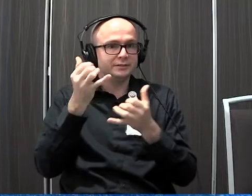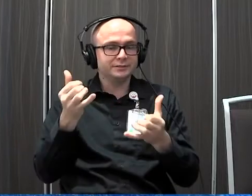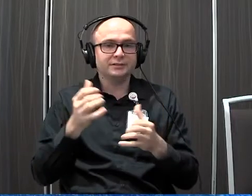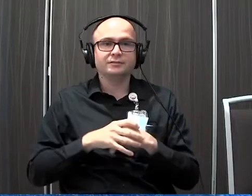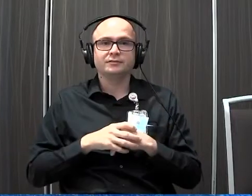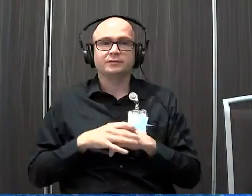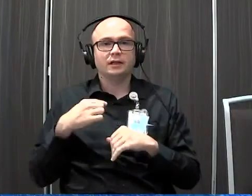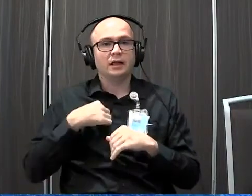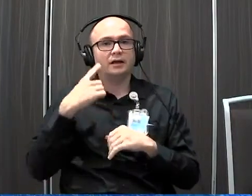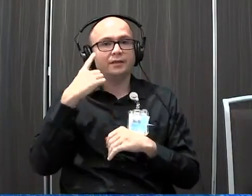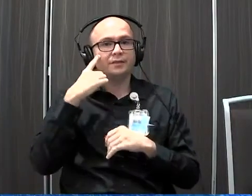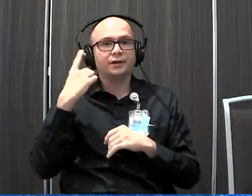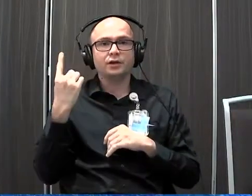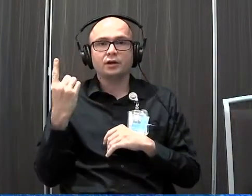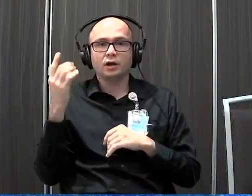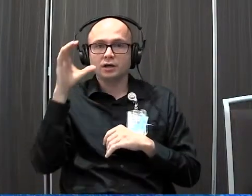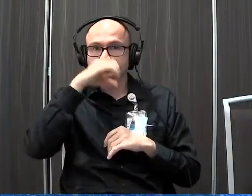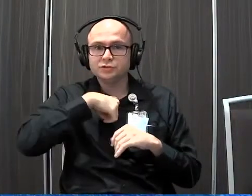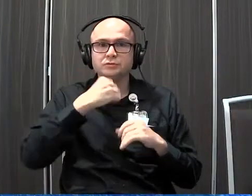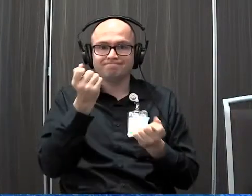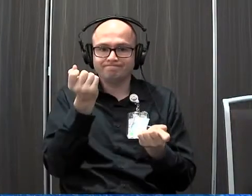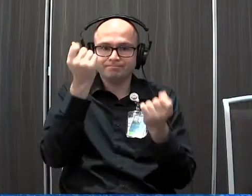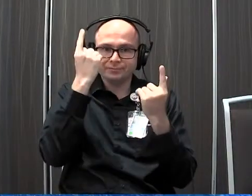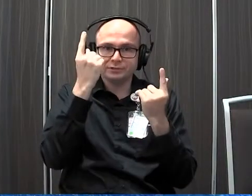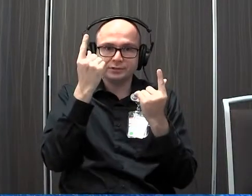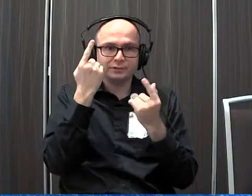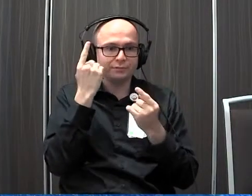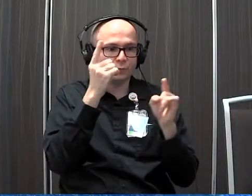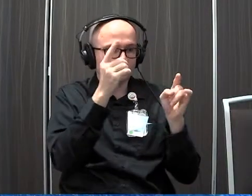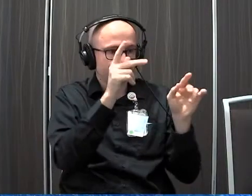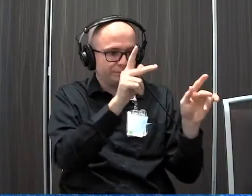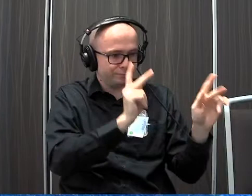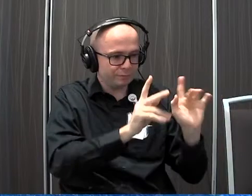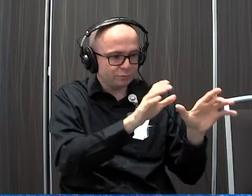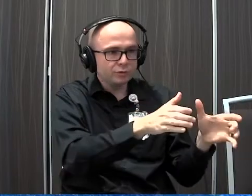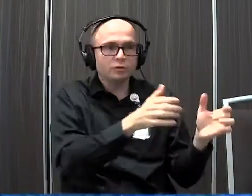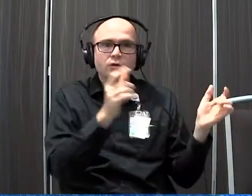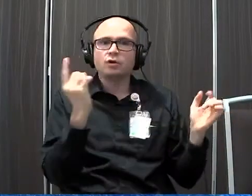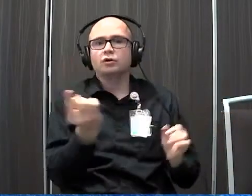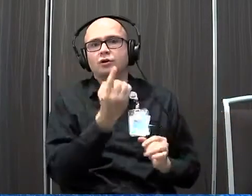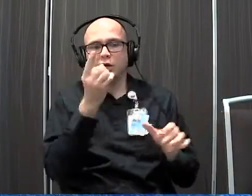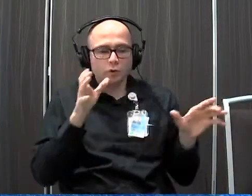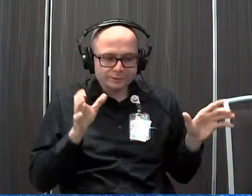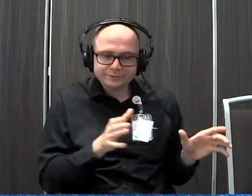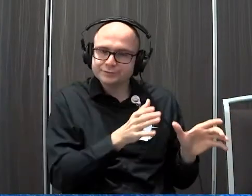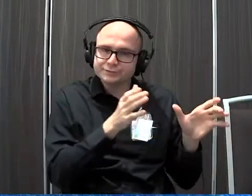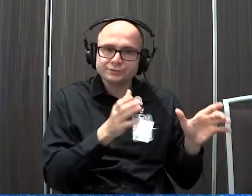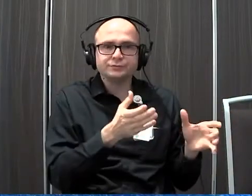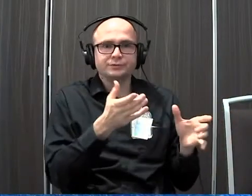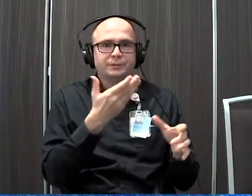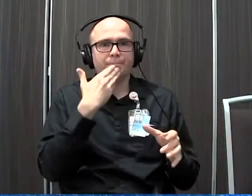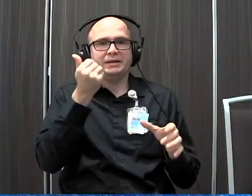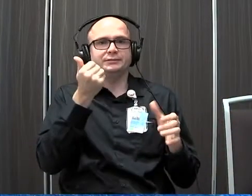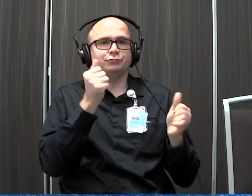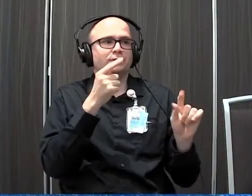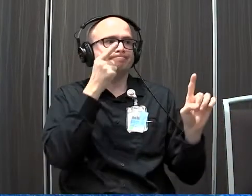I think we should always assume competence for these individuals, and we should always be pushing them to achieve their best, and we should